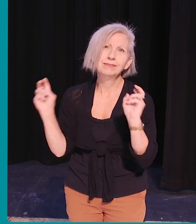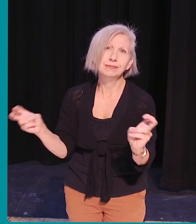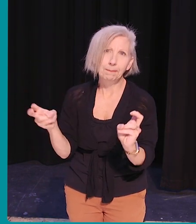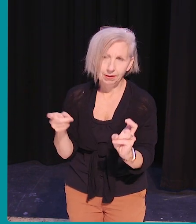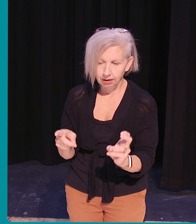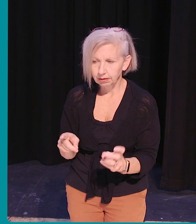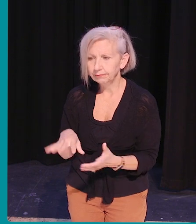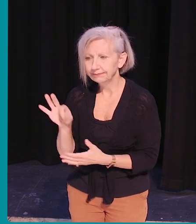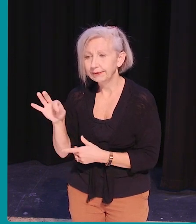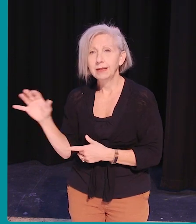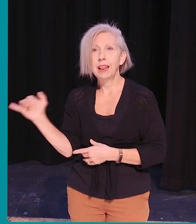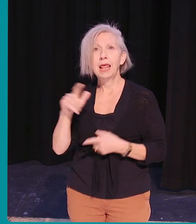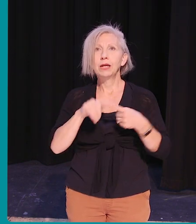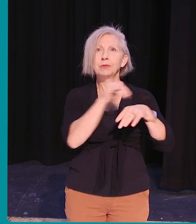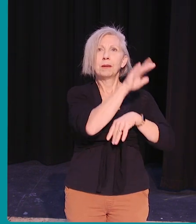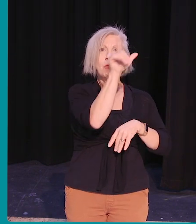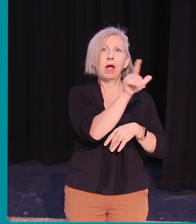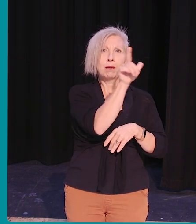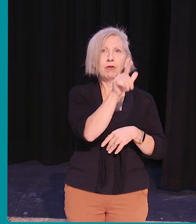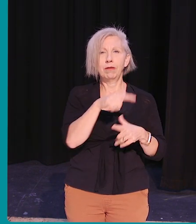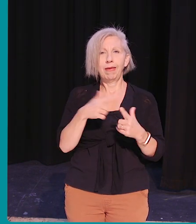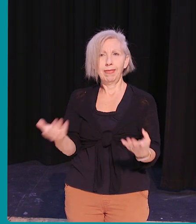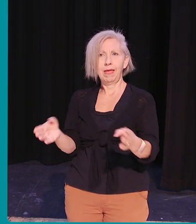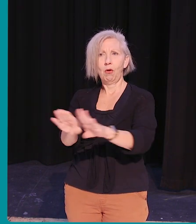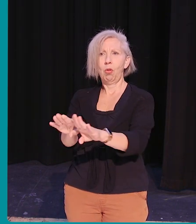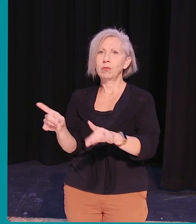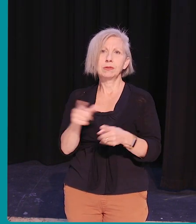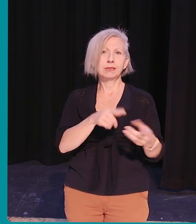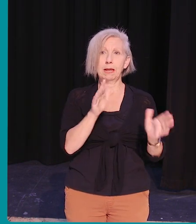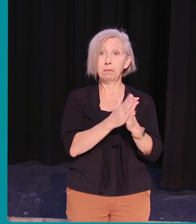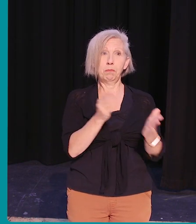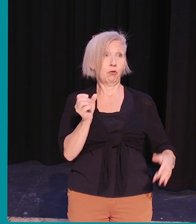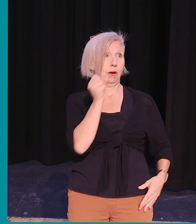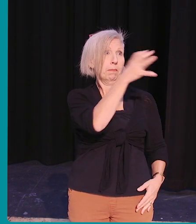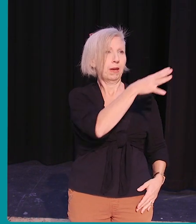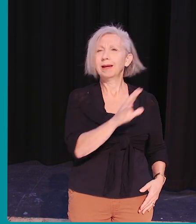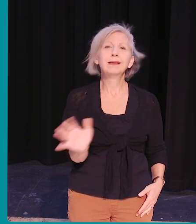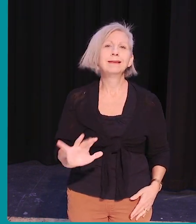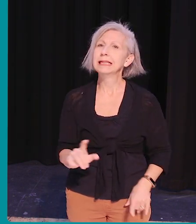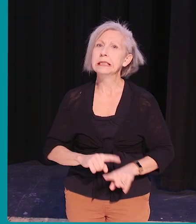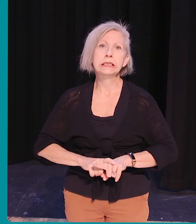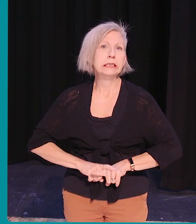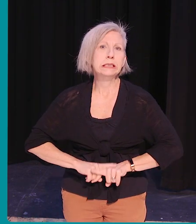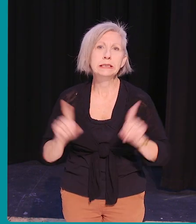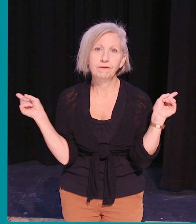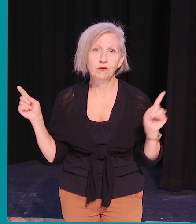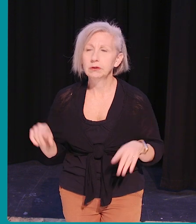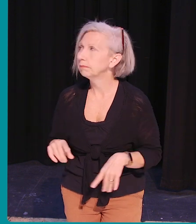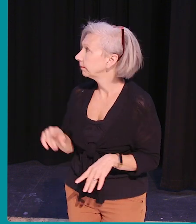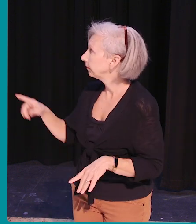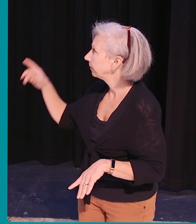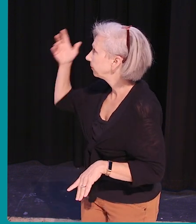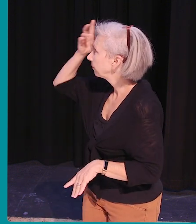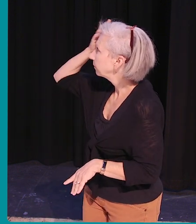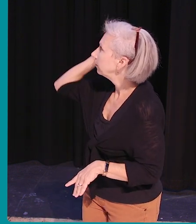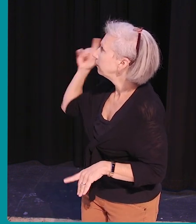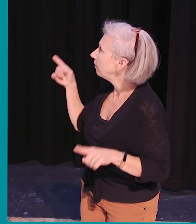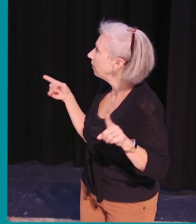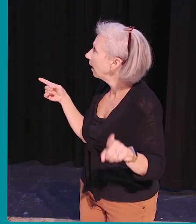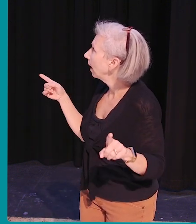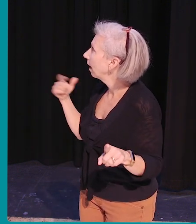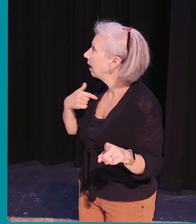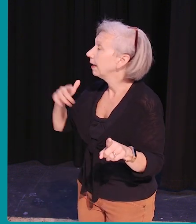by Mitch Resnick from the MIT Media Lab. He says, in the analog world, ink on paper, we would never say that somebody was literate if they could read but not